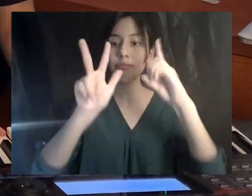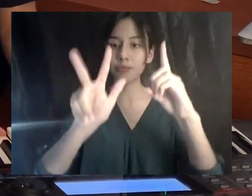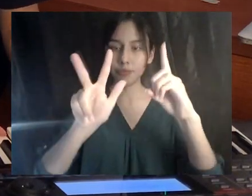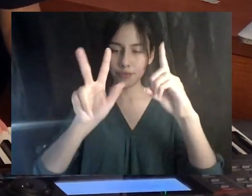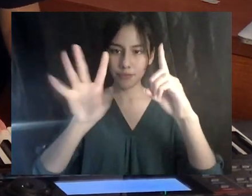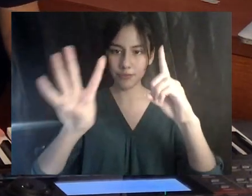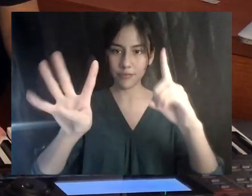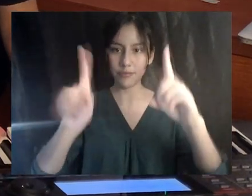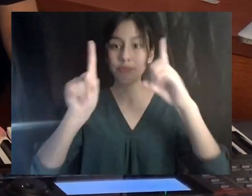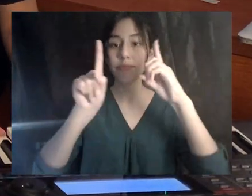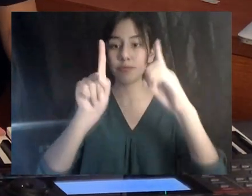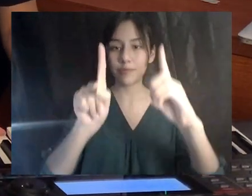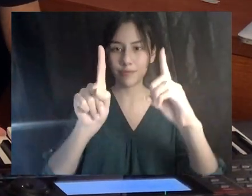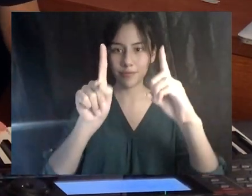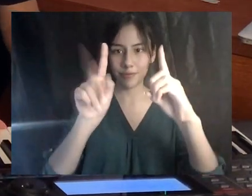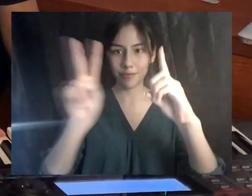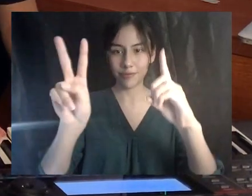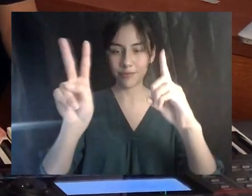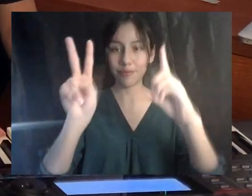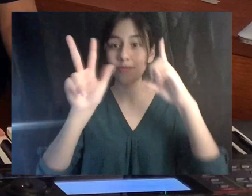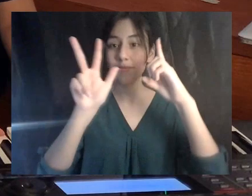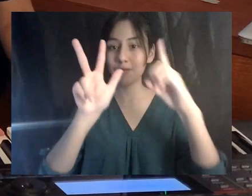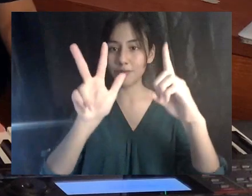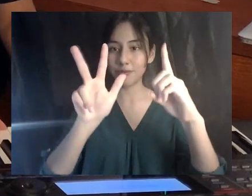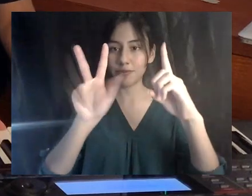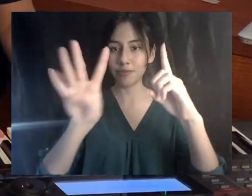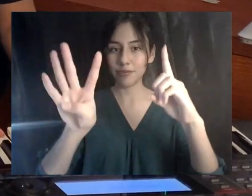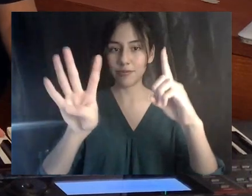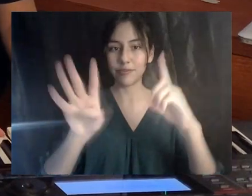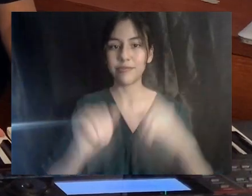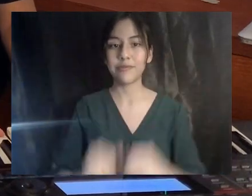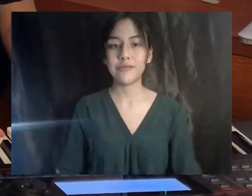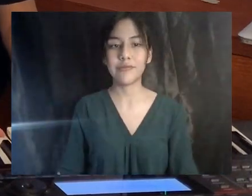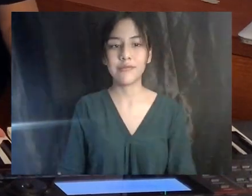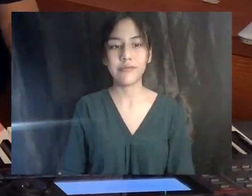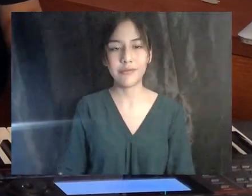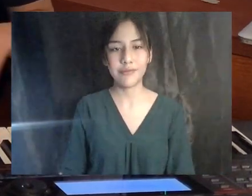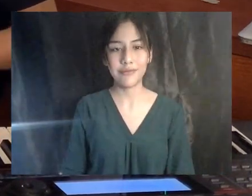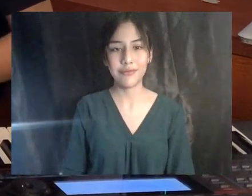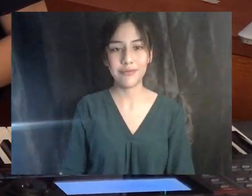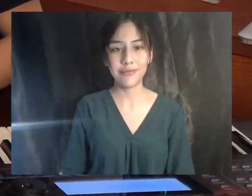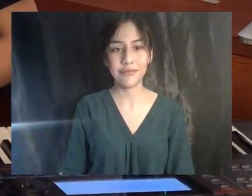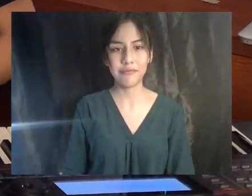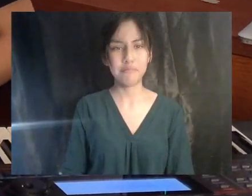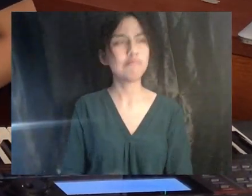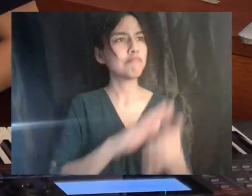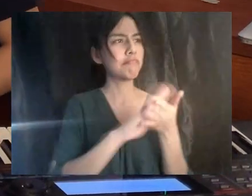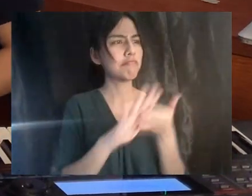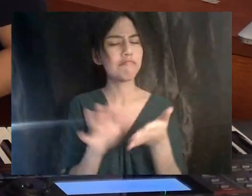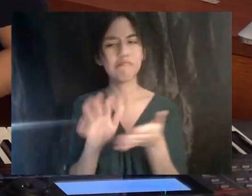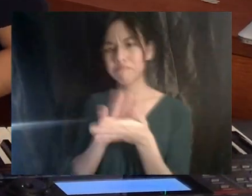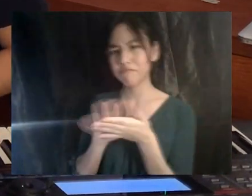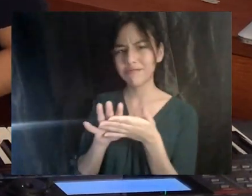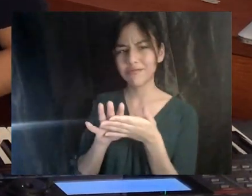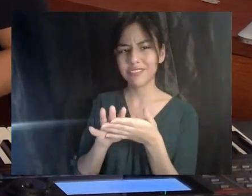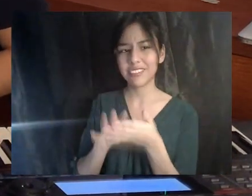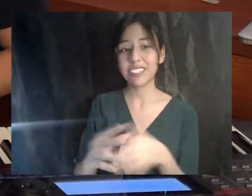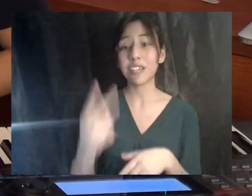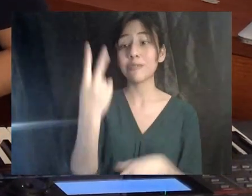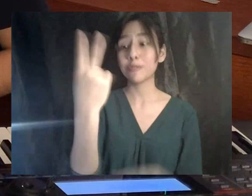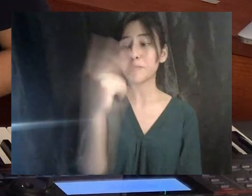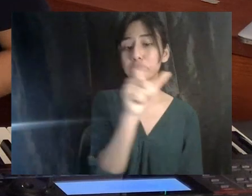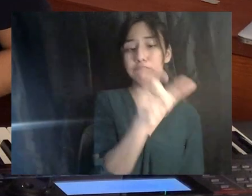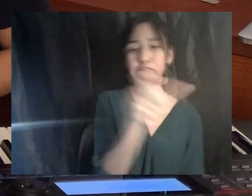1, 2, 3, 4. 1, 2, 3, 4. Nice. Nice, and that was